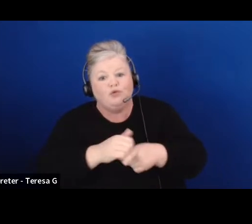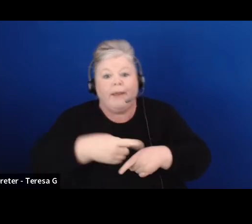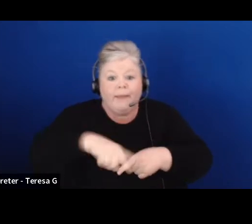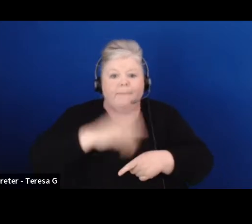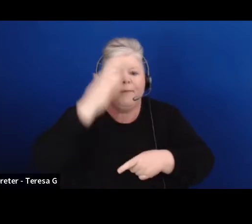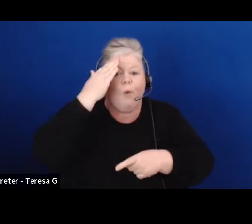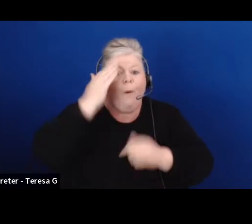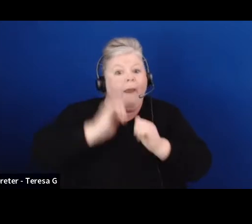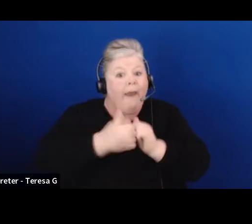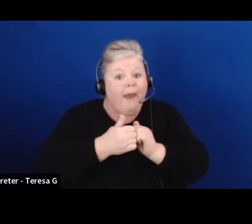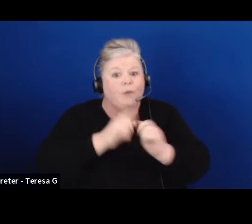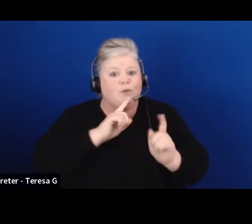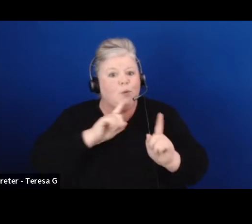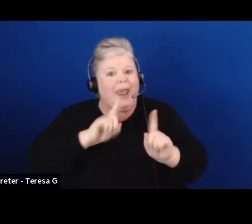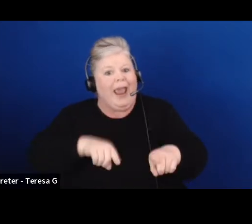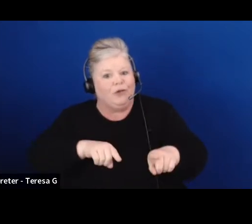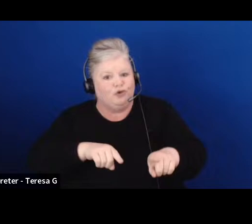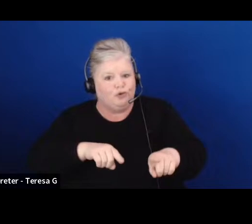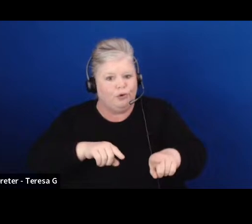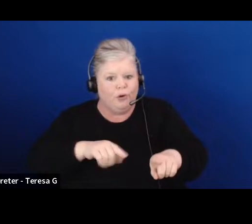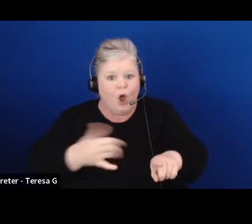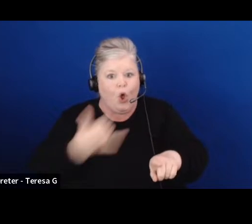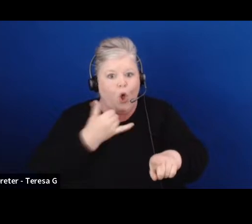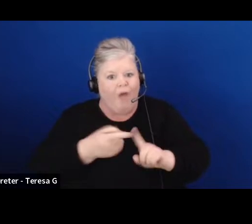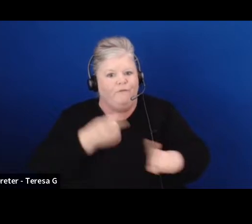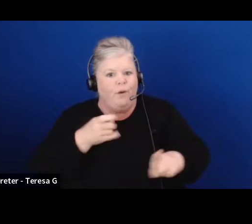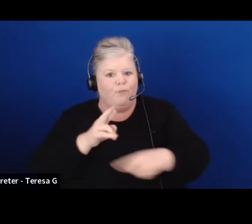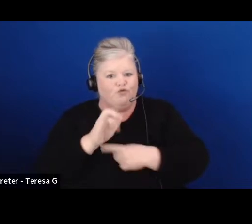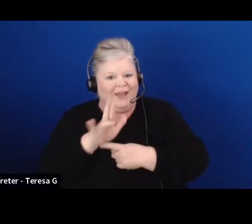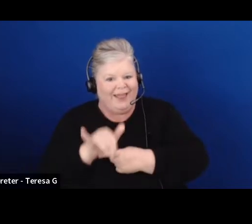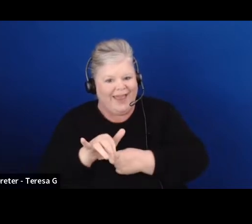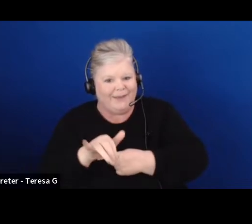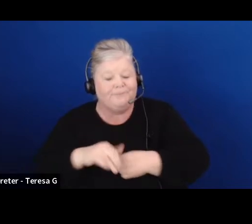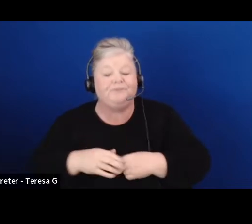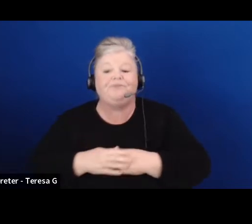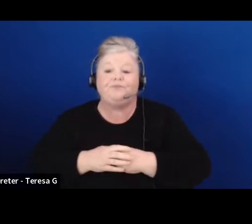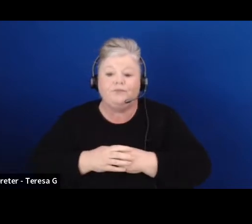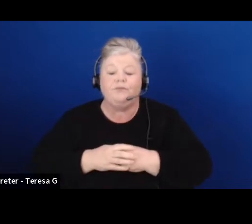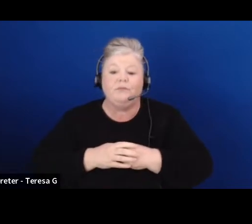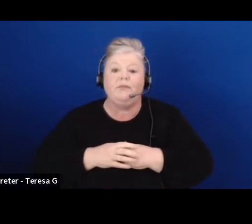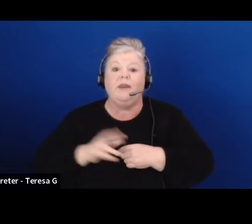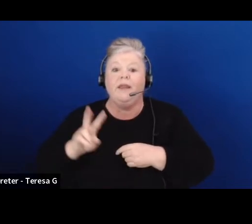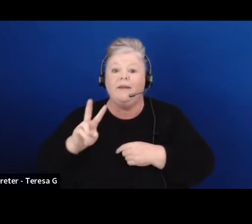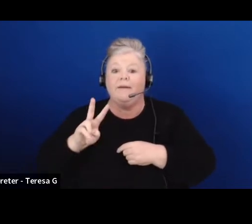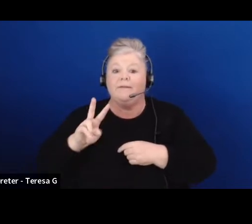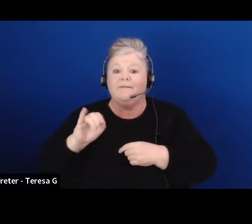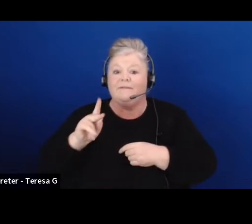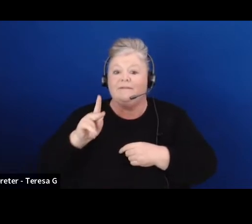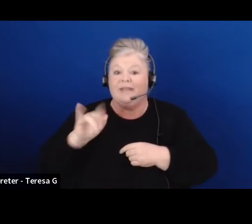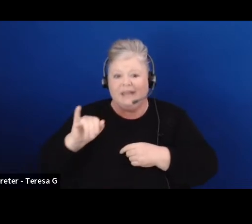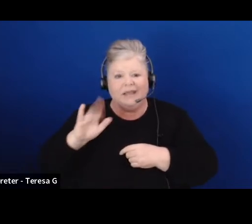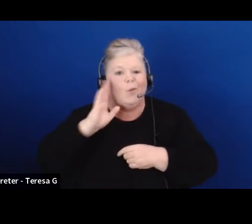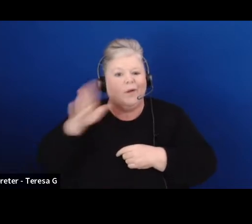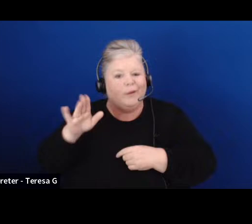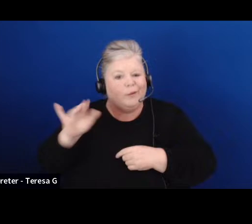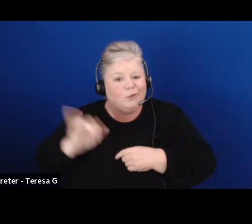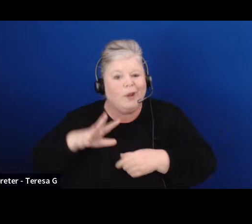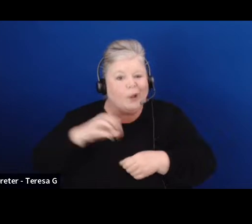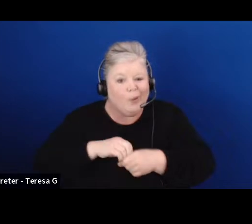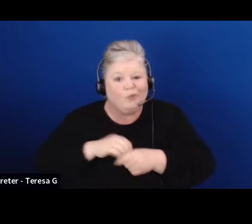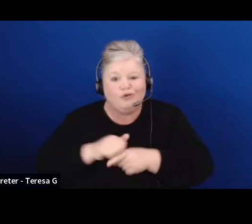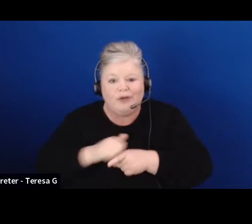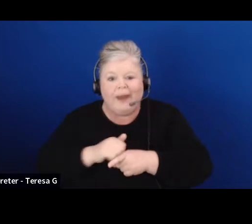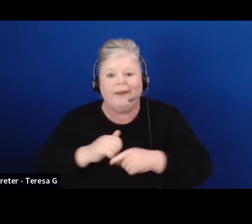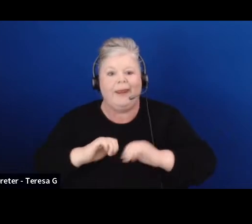call. One of the beautiful things is that when we train about the Arizona Relay Service, Vicki will also train about how